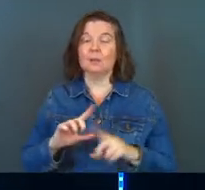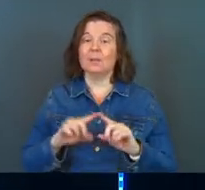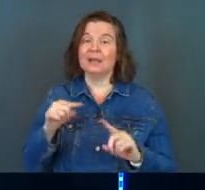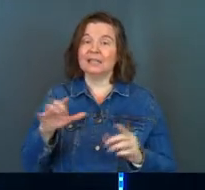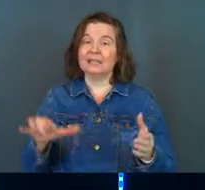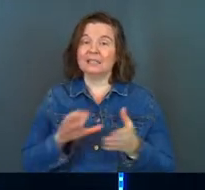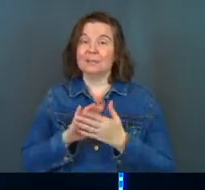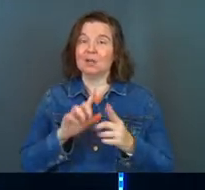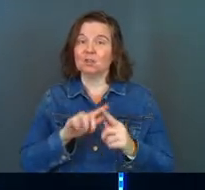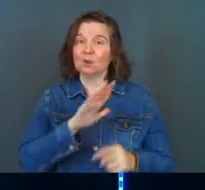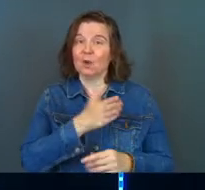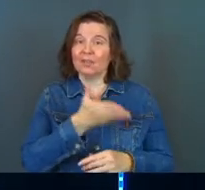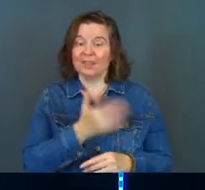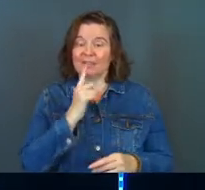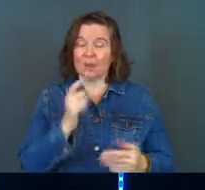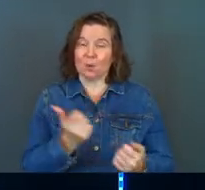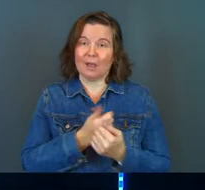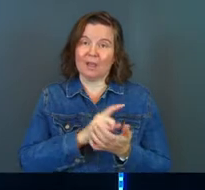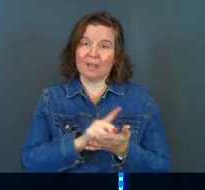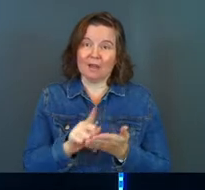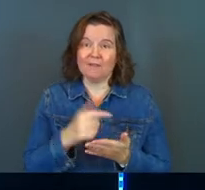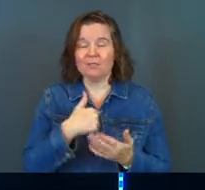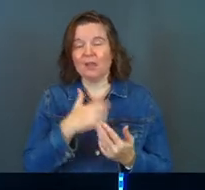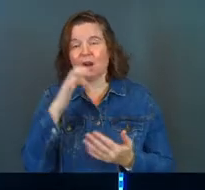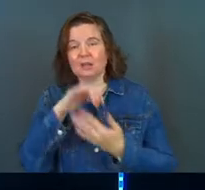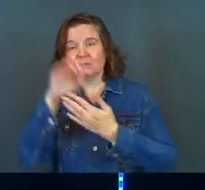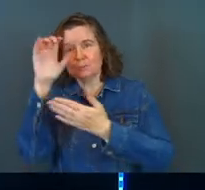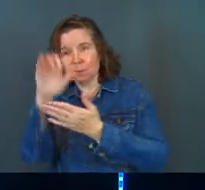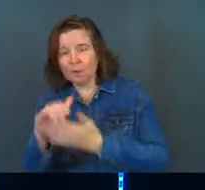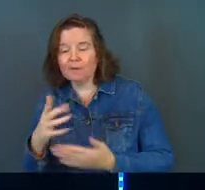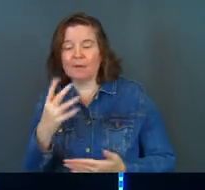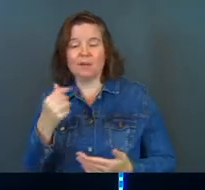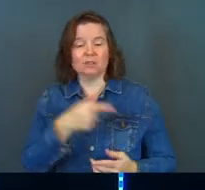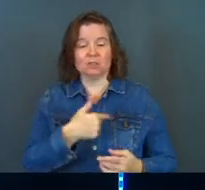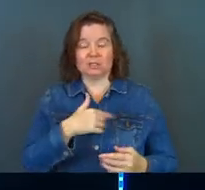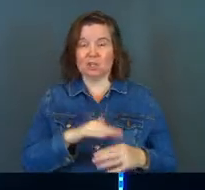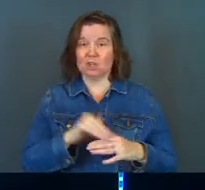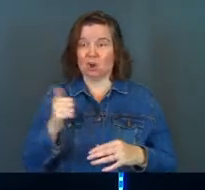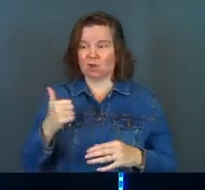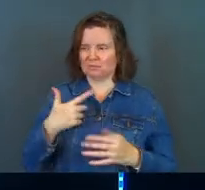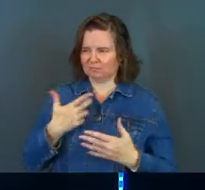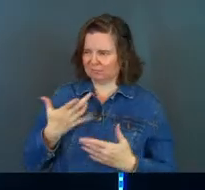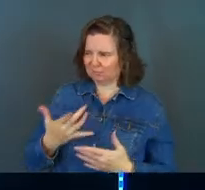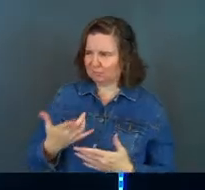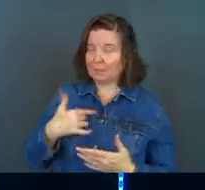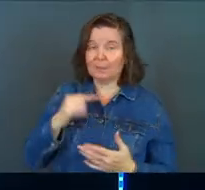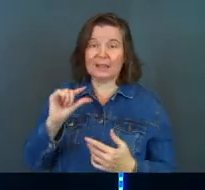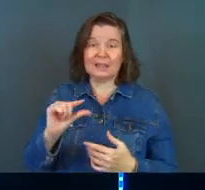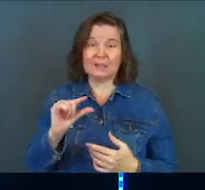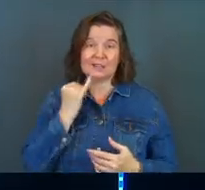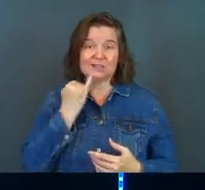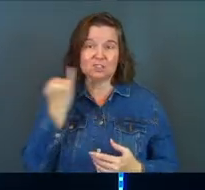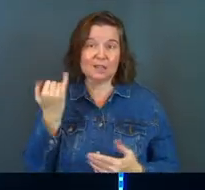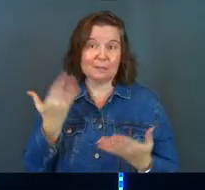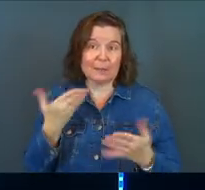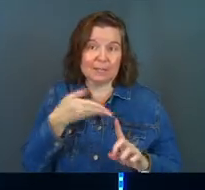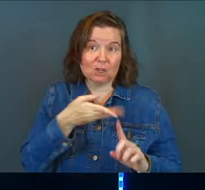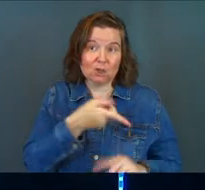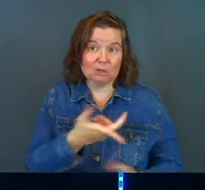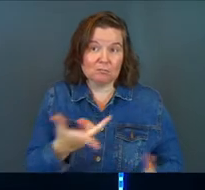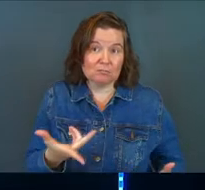But he's married to her. They were in love. They're husband and wife. And she calls him out. Maybe there's a little bit of jealousy in